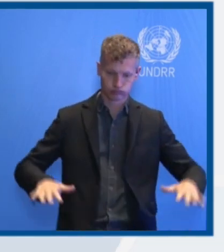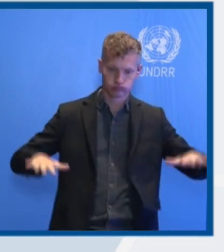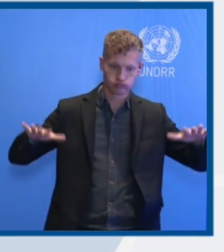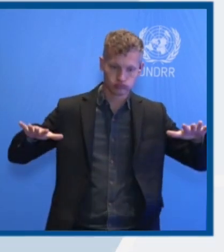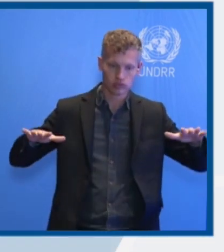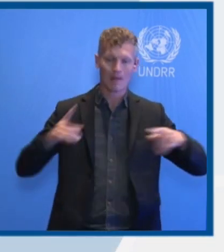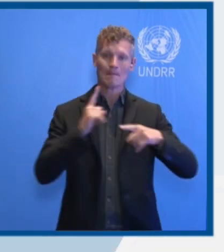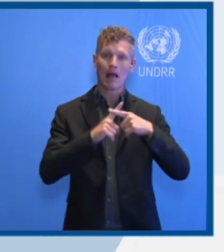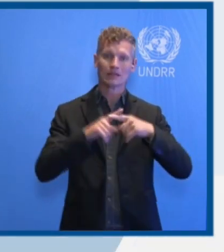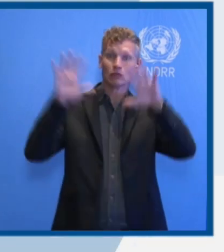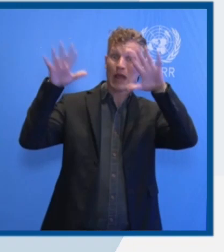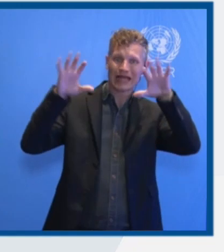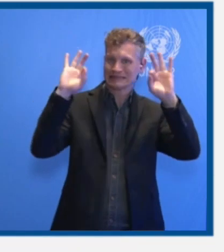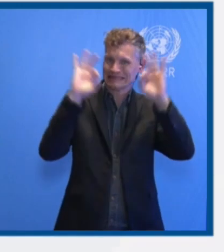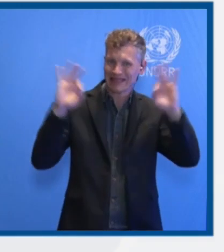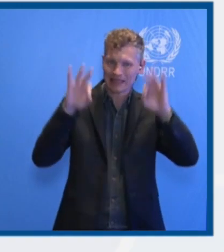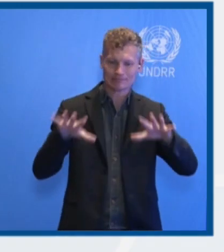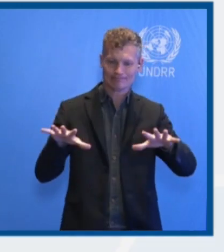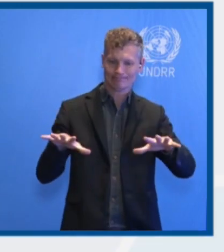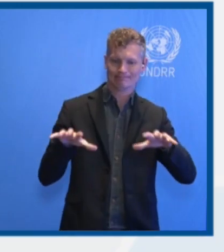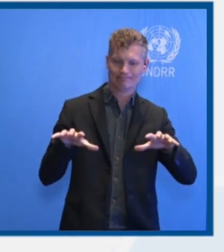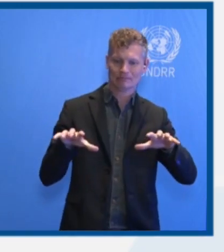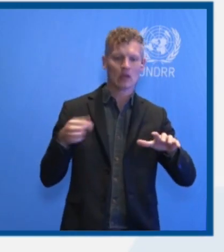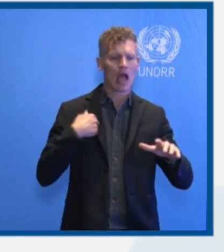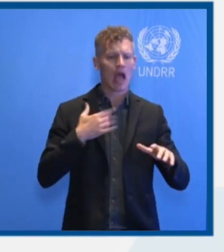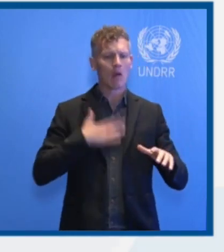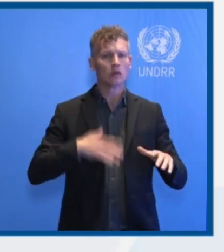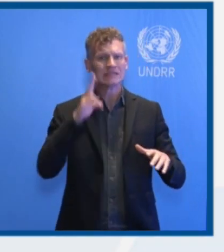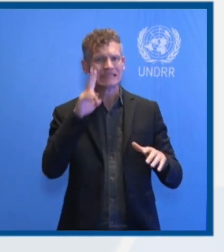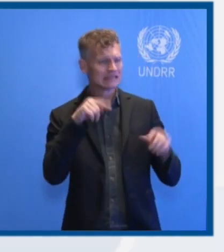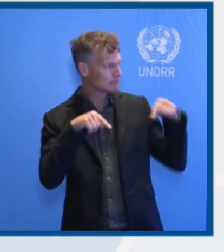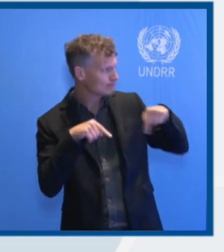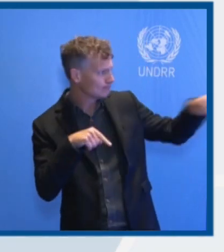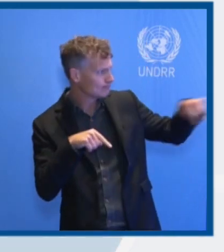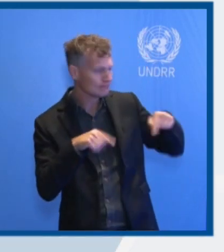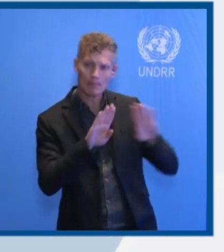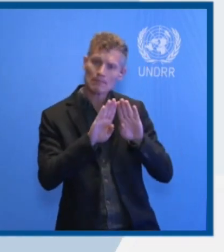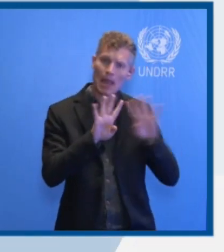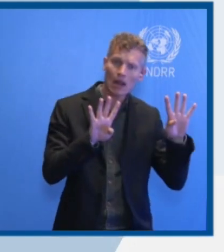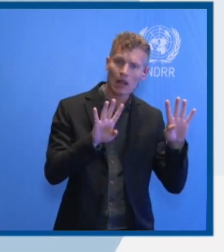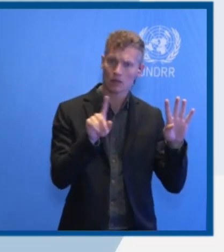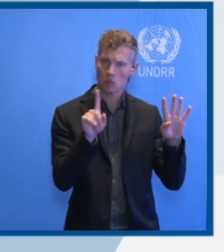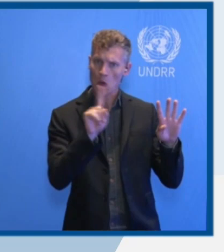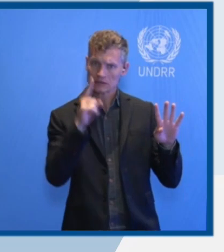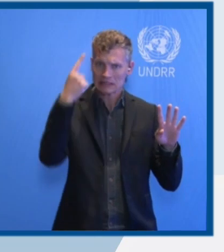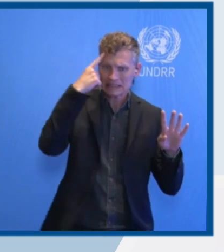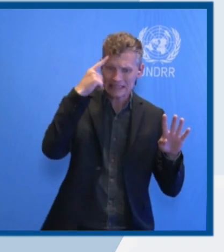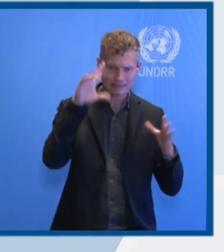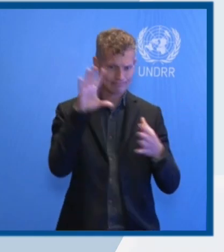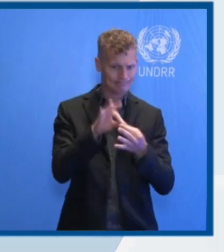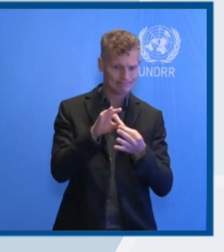panelists to speak to some of the elements around systemic risks. We'll start with Ms.